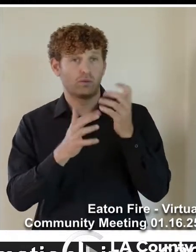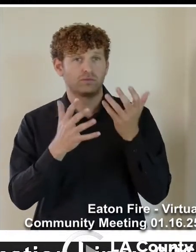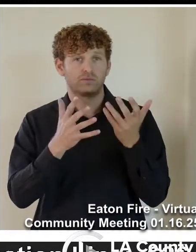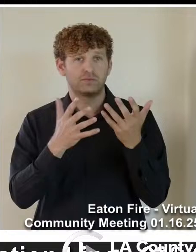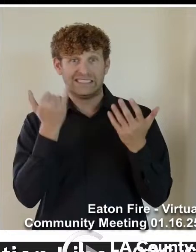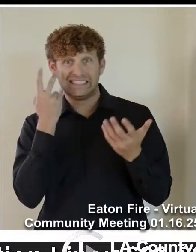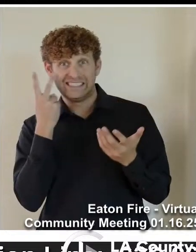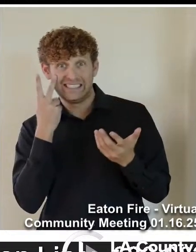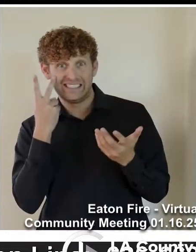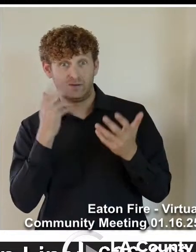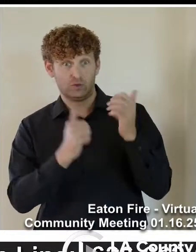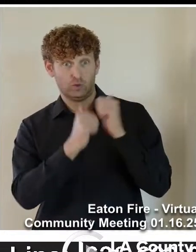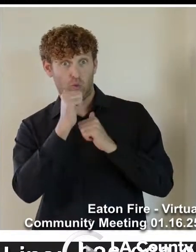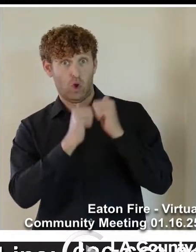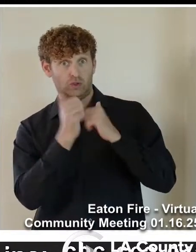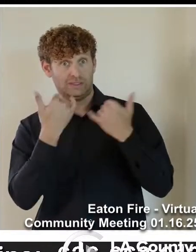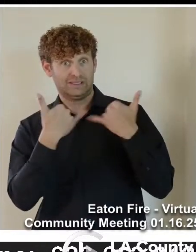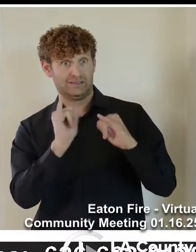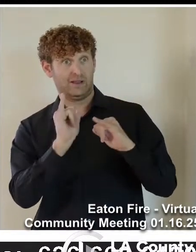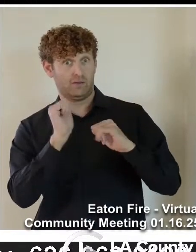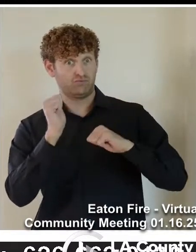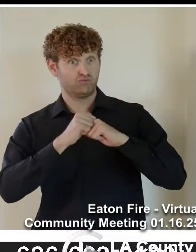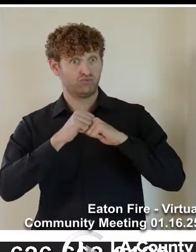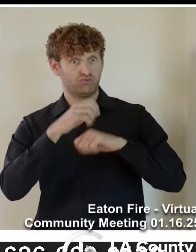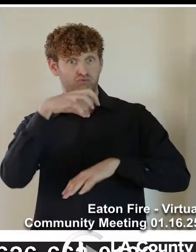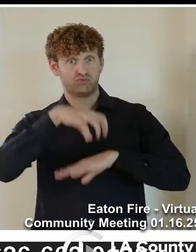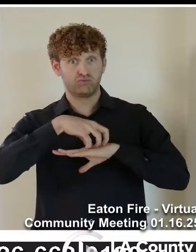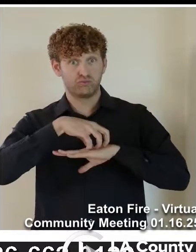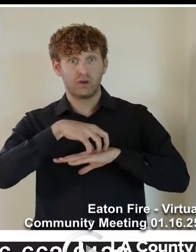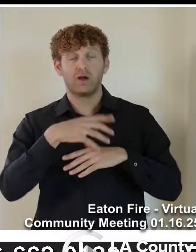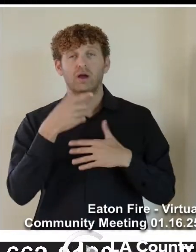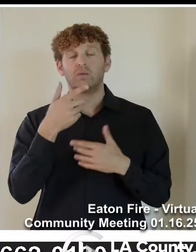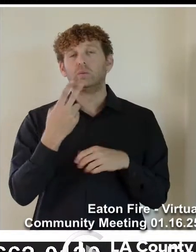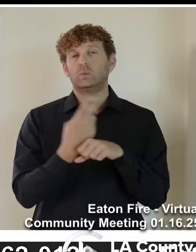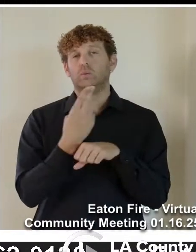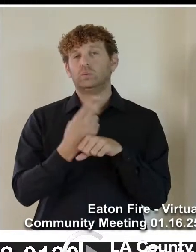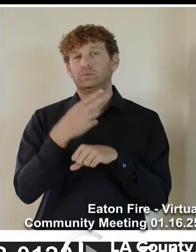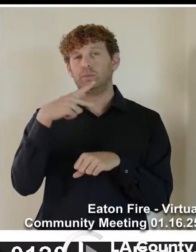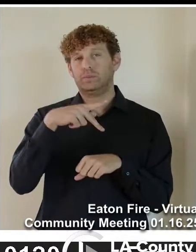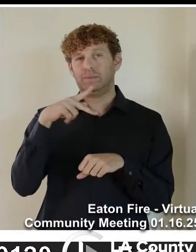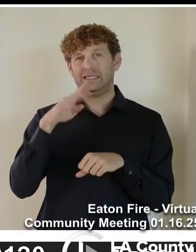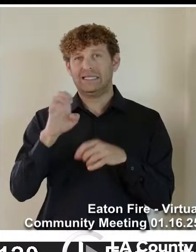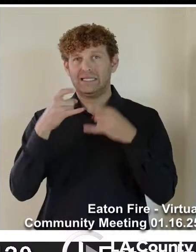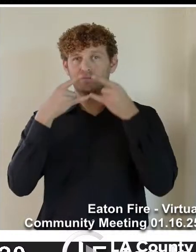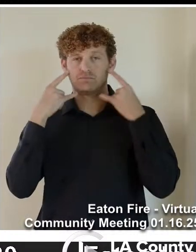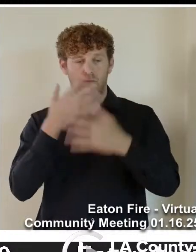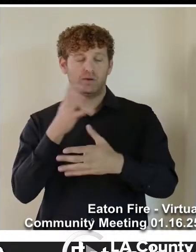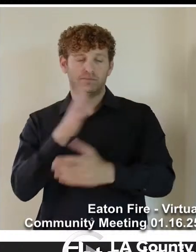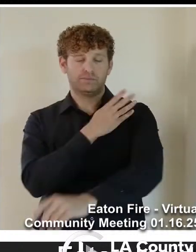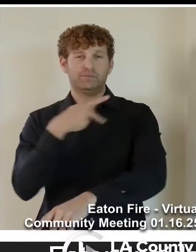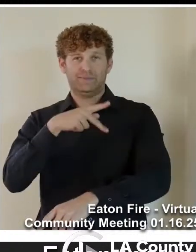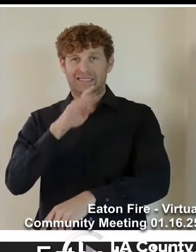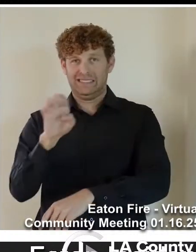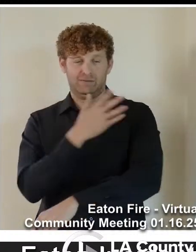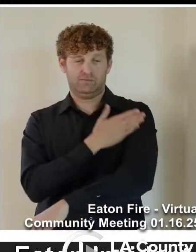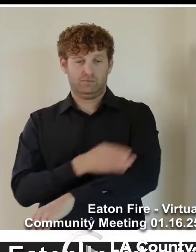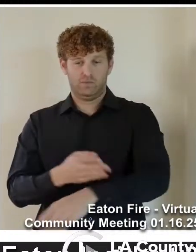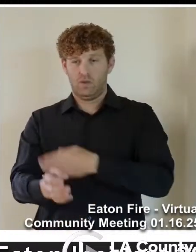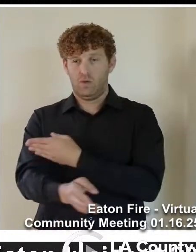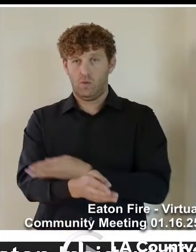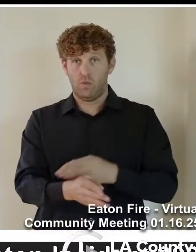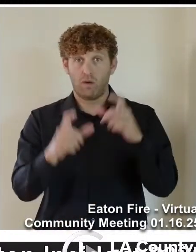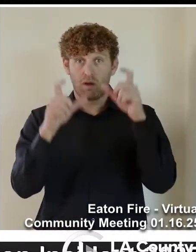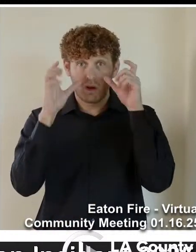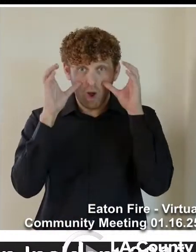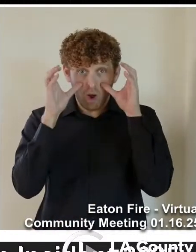you need to be using PPE and you need to have long sleeve at a bare minimum, goggles, gloves. I don't recommend touching the